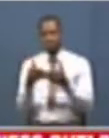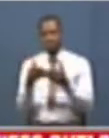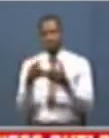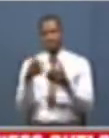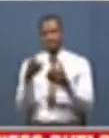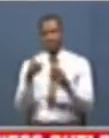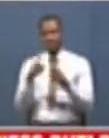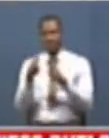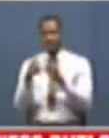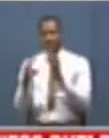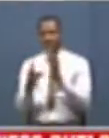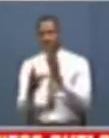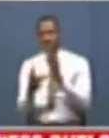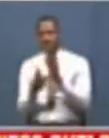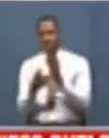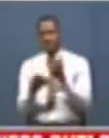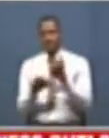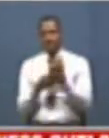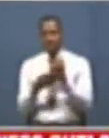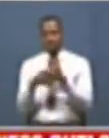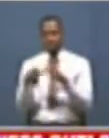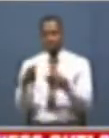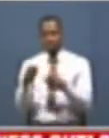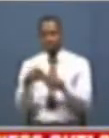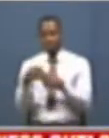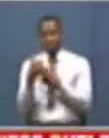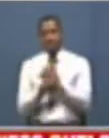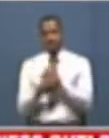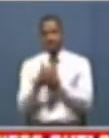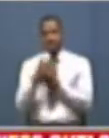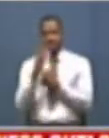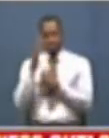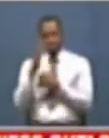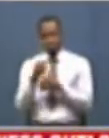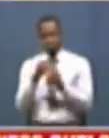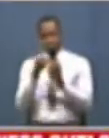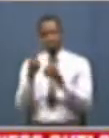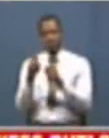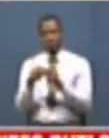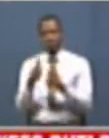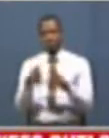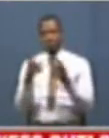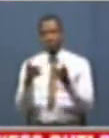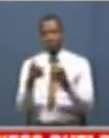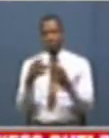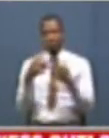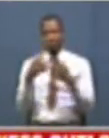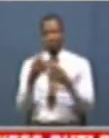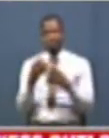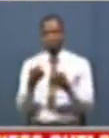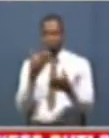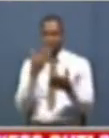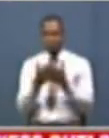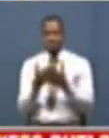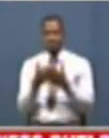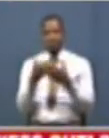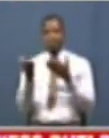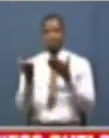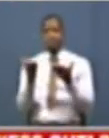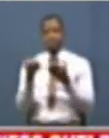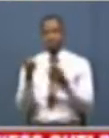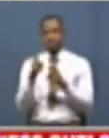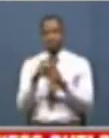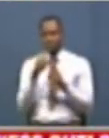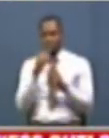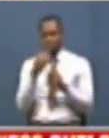cutting-edge technology, the banking sector in the country will be positioned to provide world-class service. It is